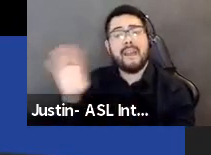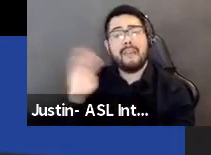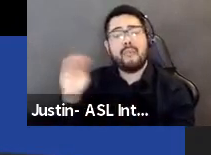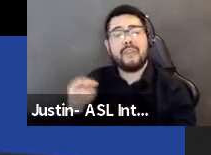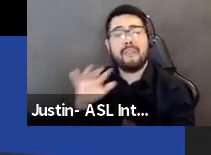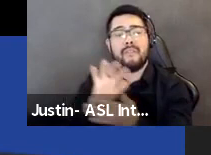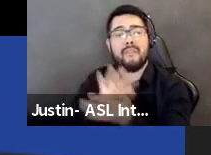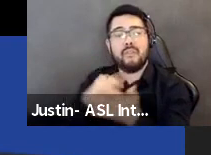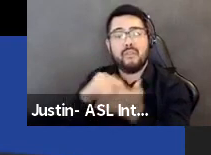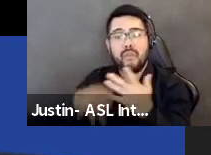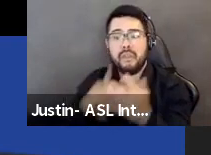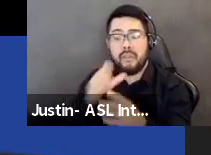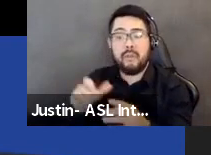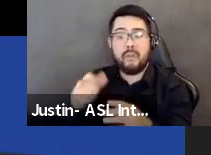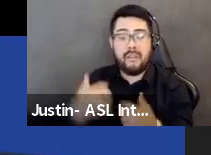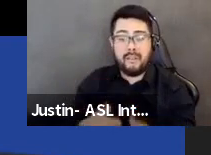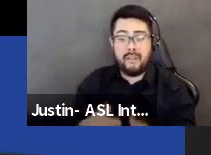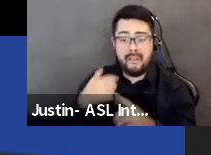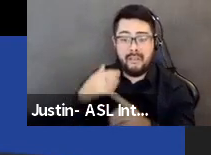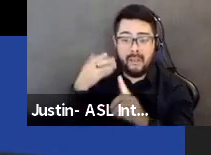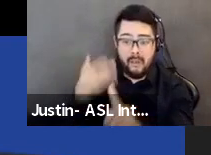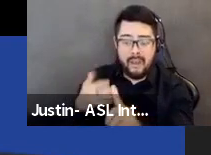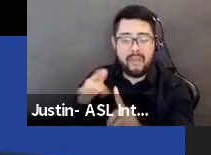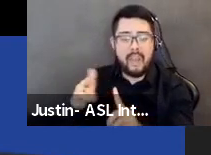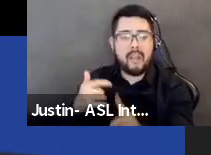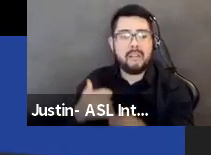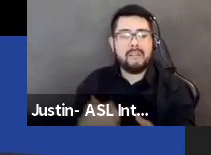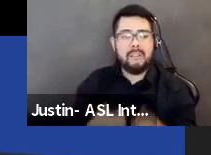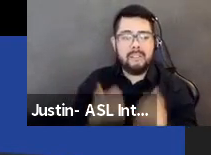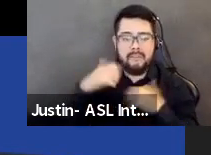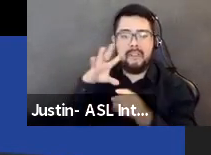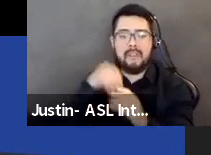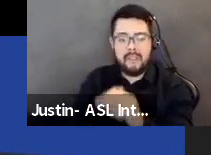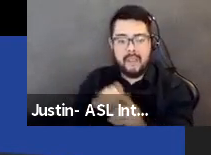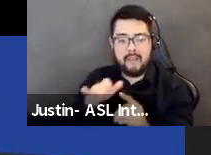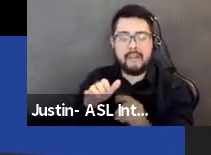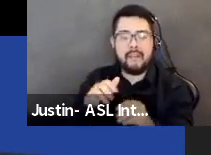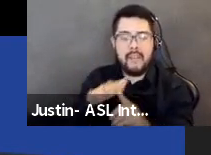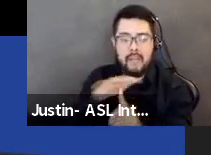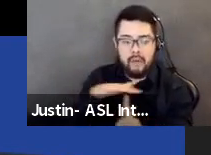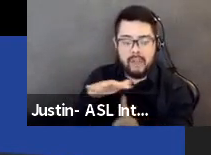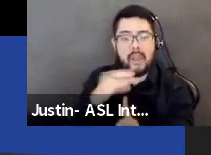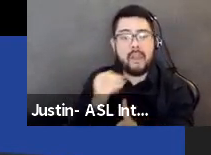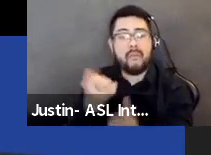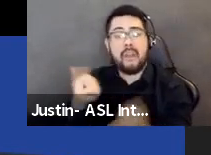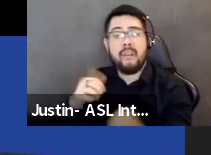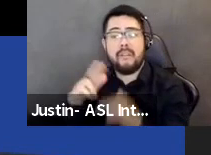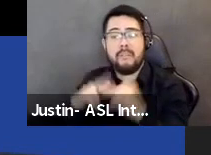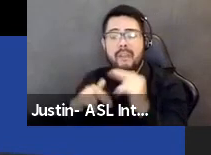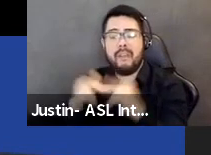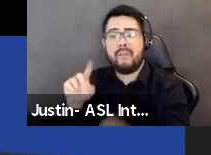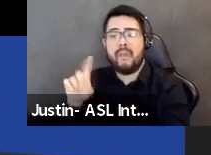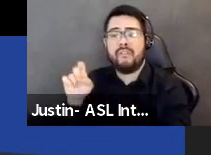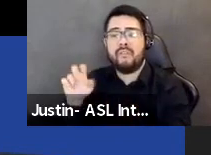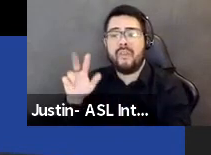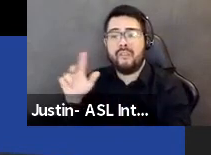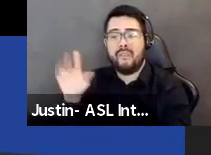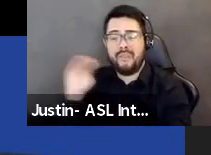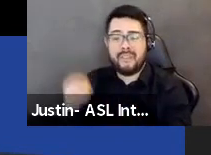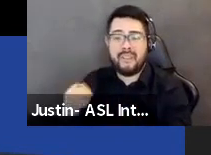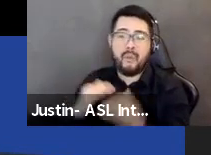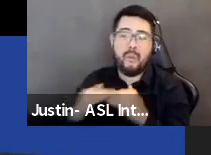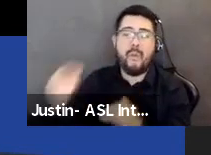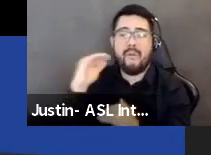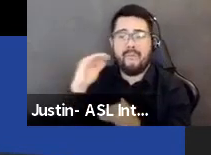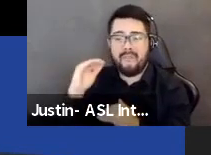soganesh live in the tent in the attendance foundry and the building is currently 123 utilized the